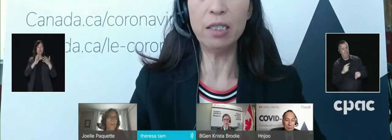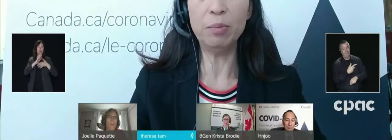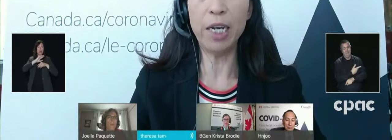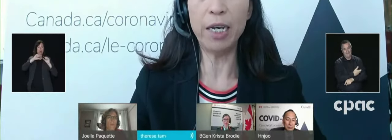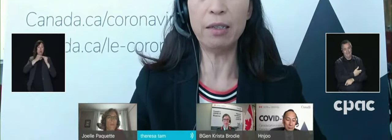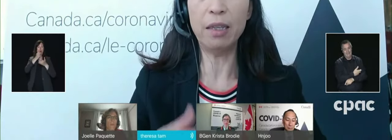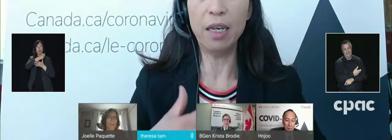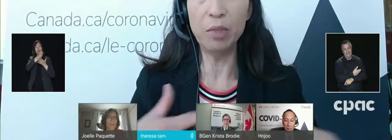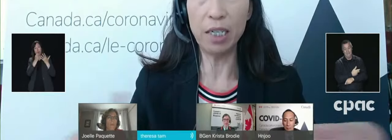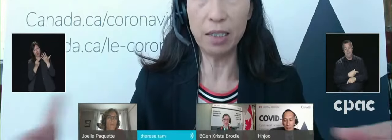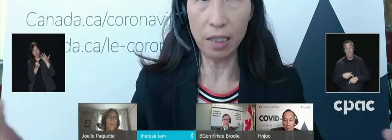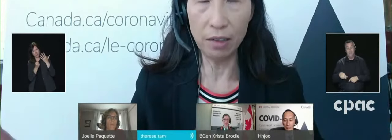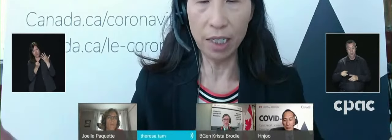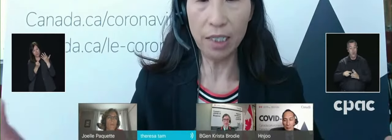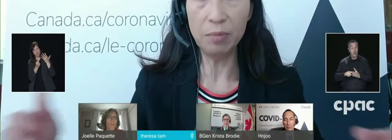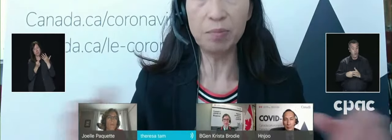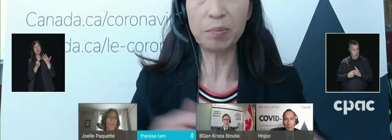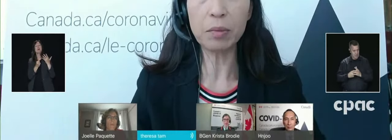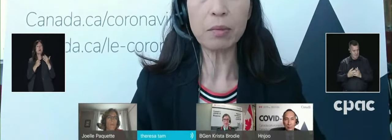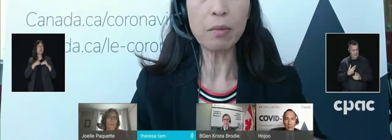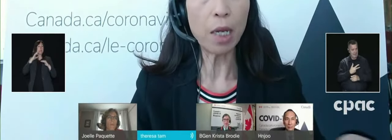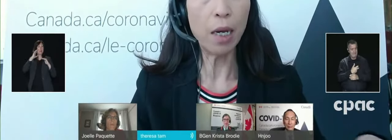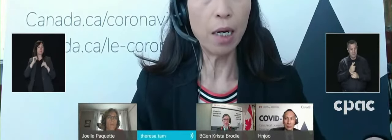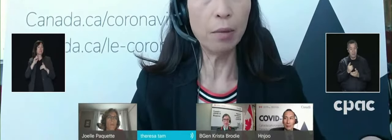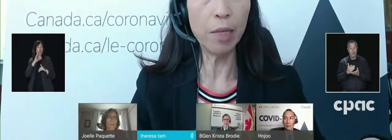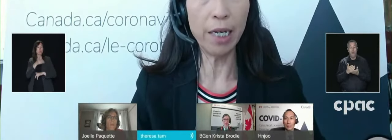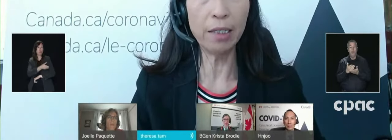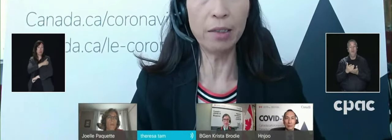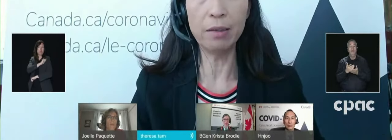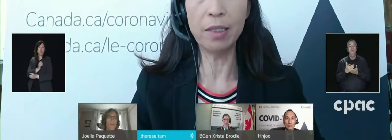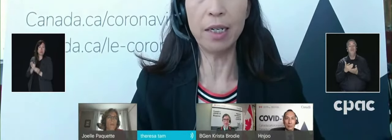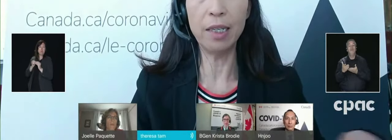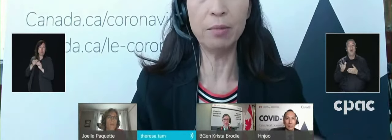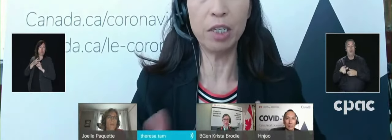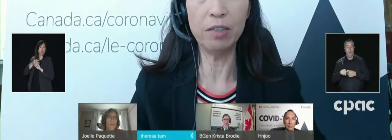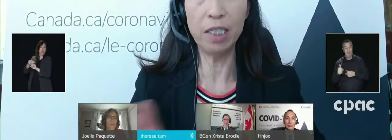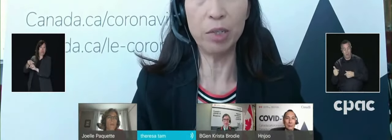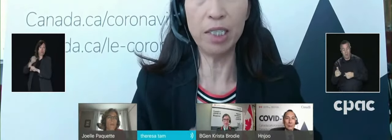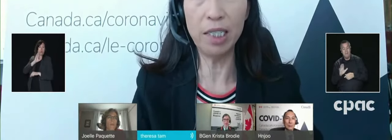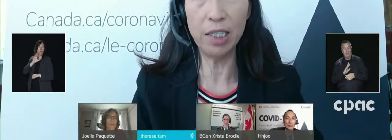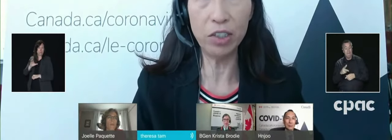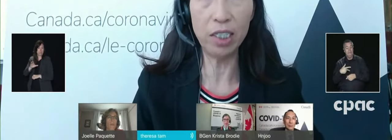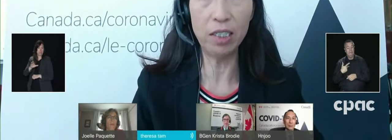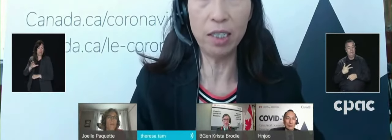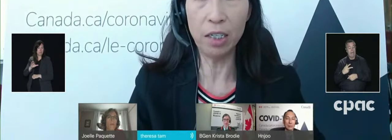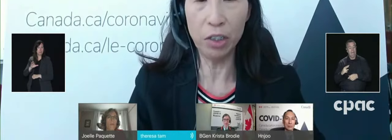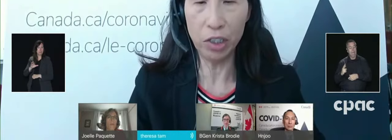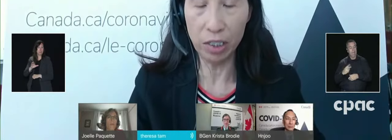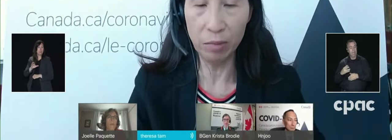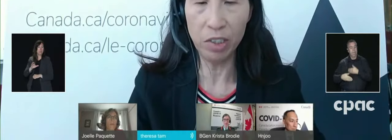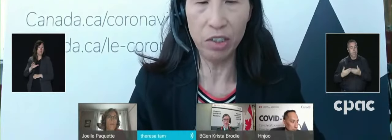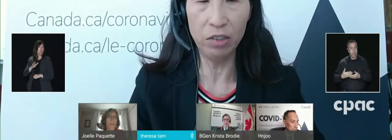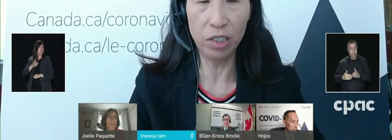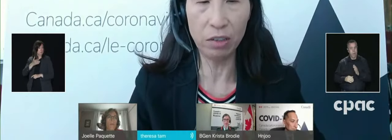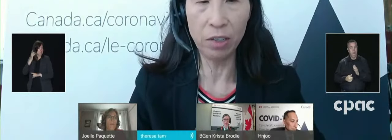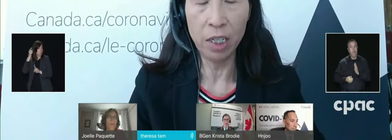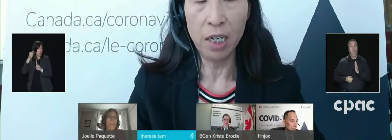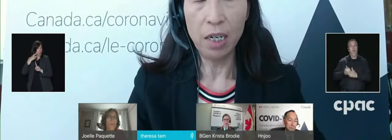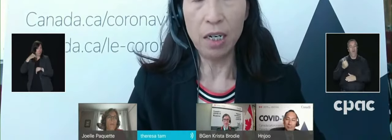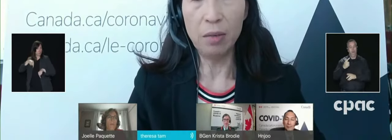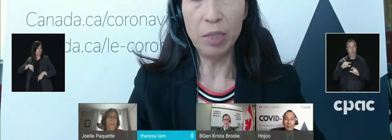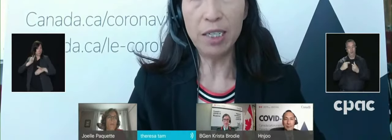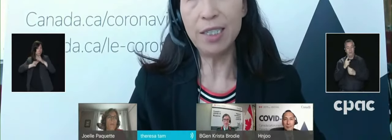do expect them to accelerate. And I think part of this presentation is to encourage them to do